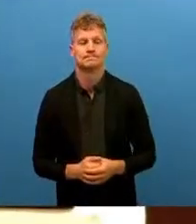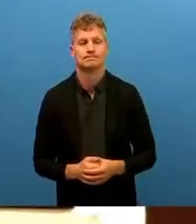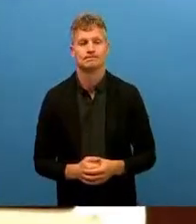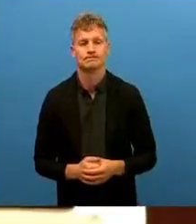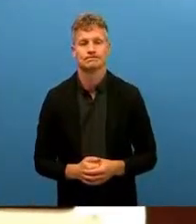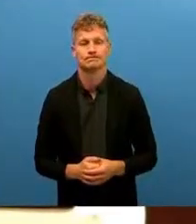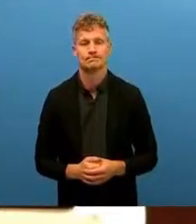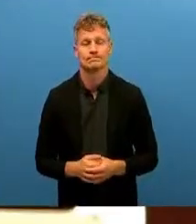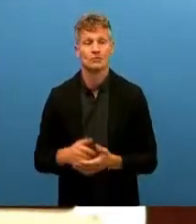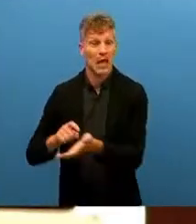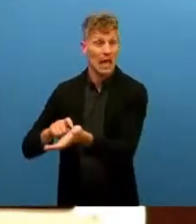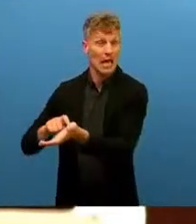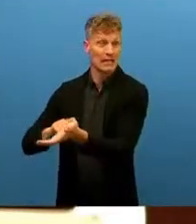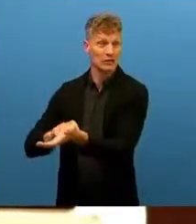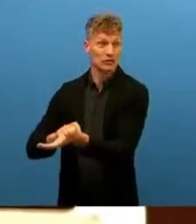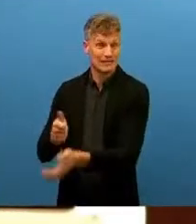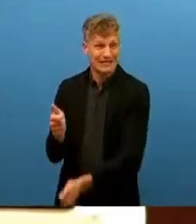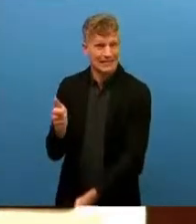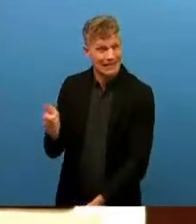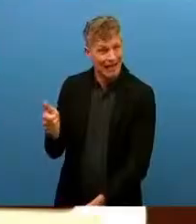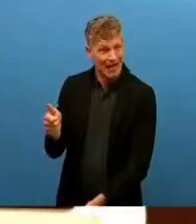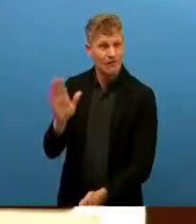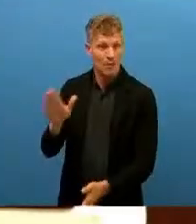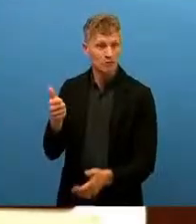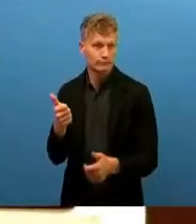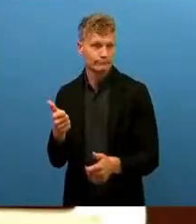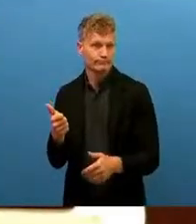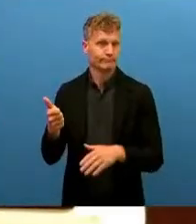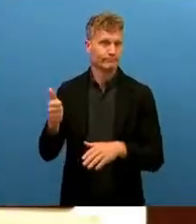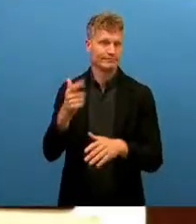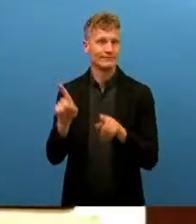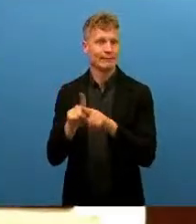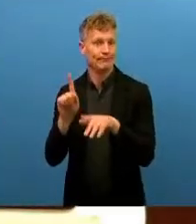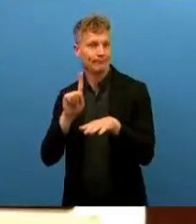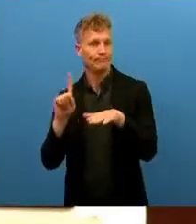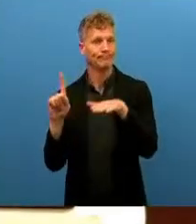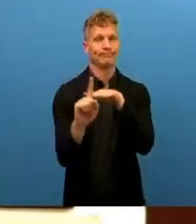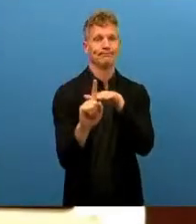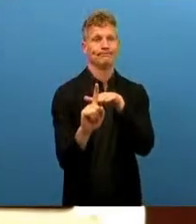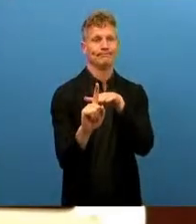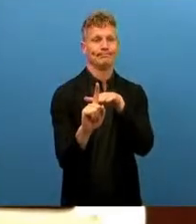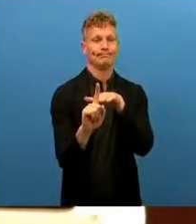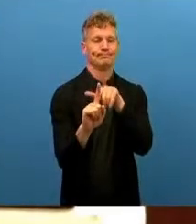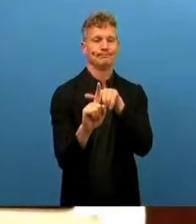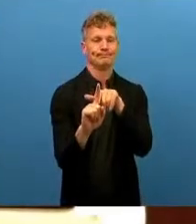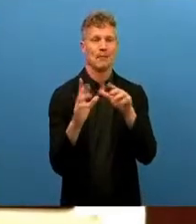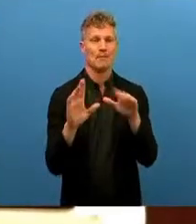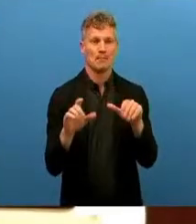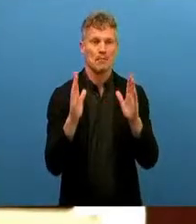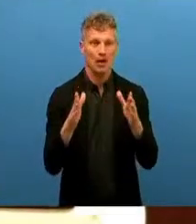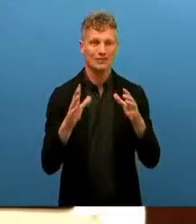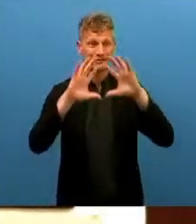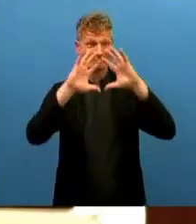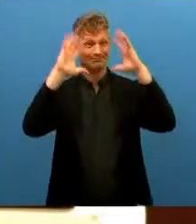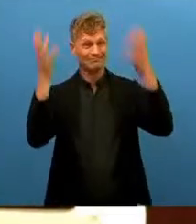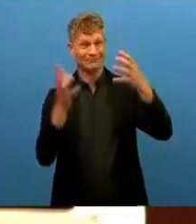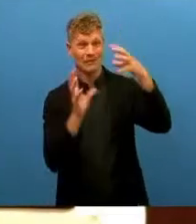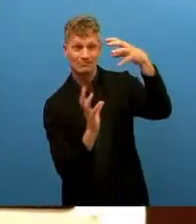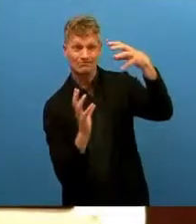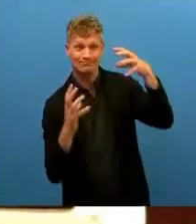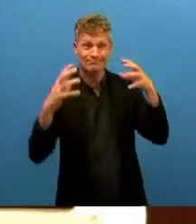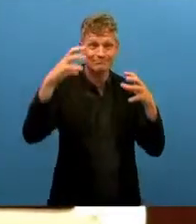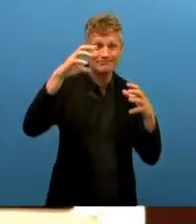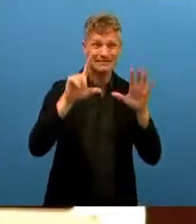themselves should be in the lead. We must find ways to support active engagement from all 7 sociocultural regions. It goes